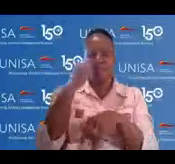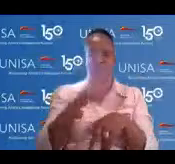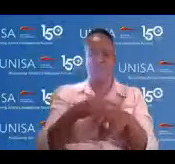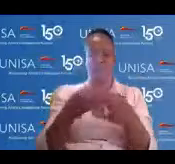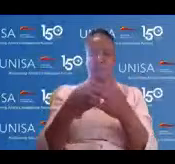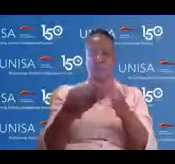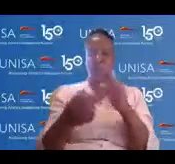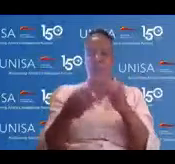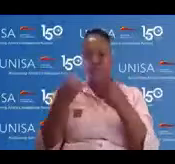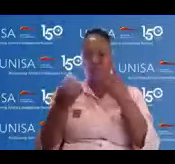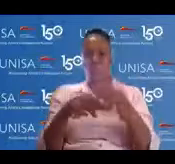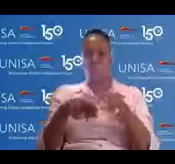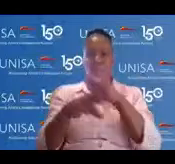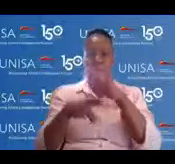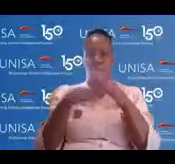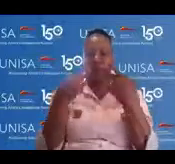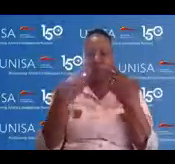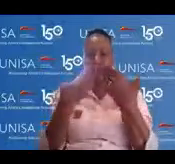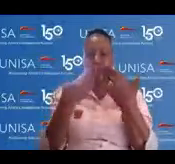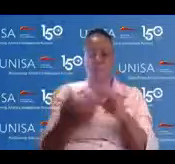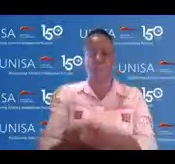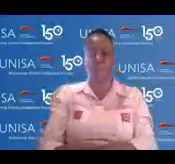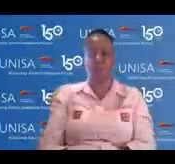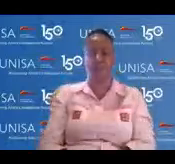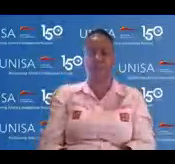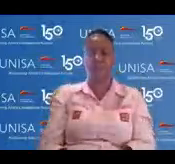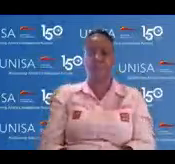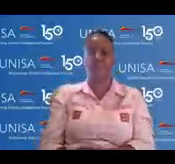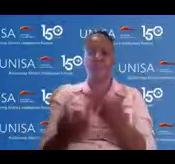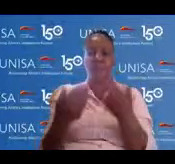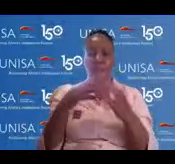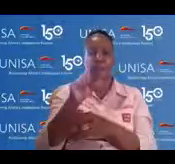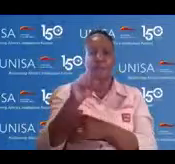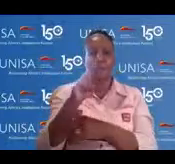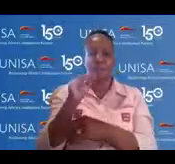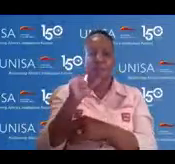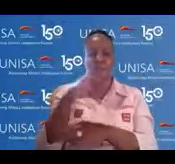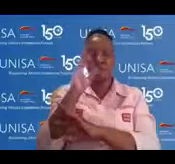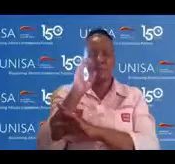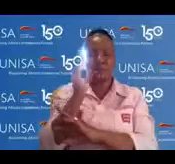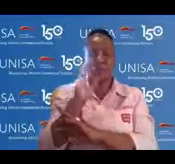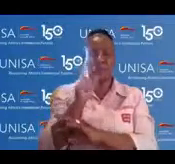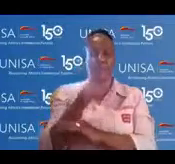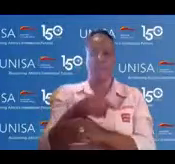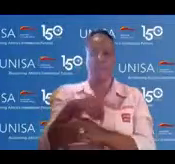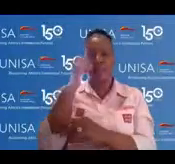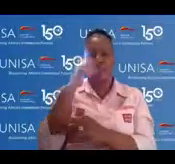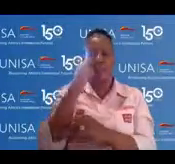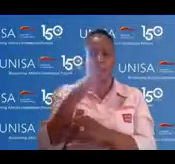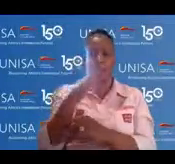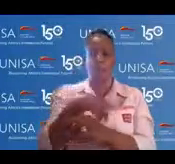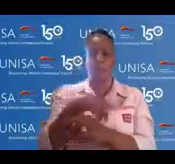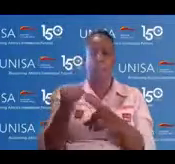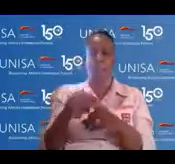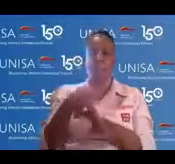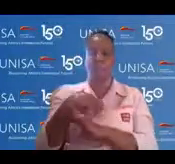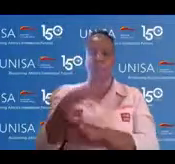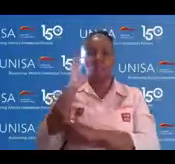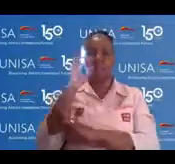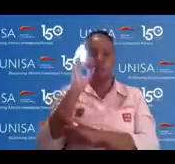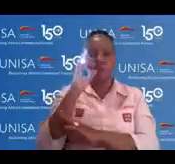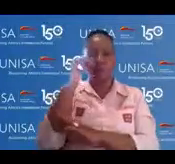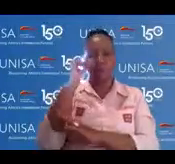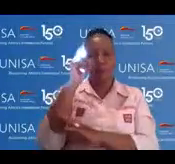you, Chair. Thank you so much, Lucas. So remember those wise words from Lucas. If you are thinking of using your region base as